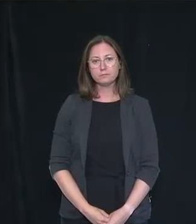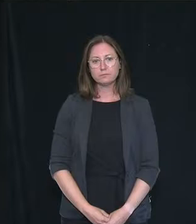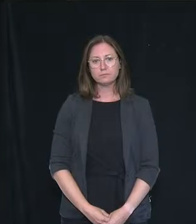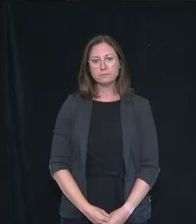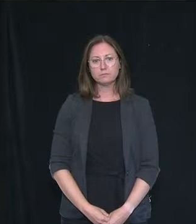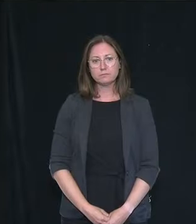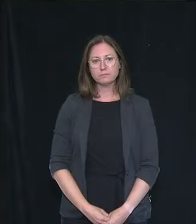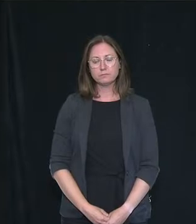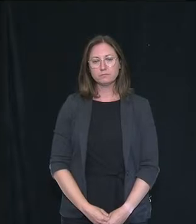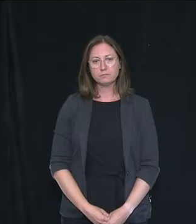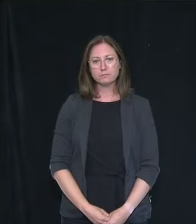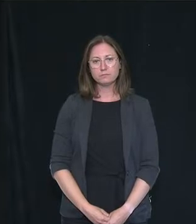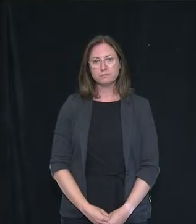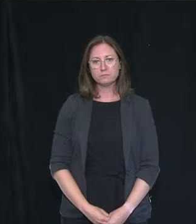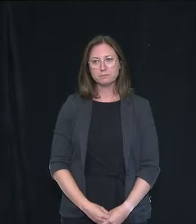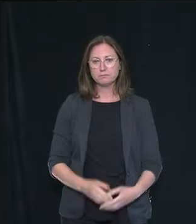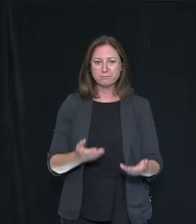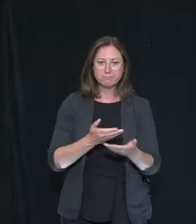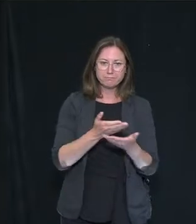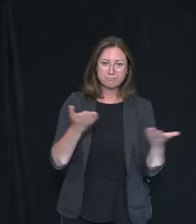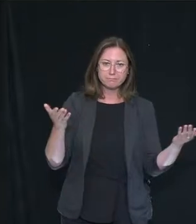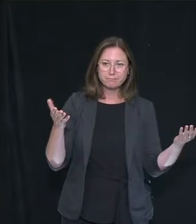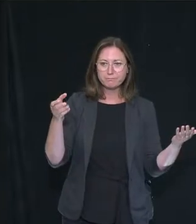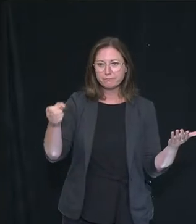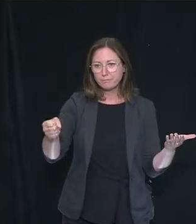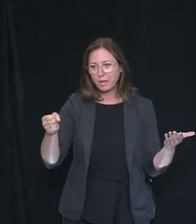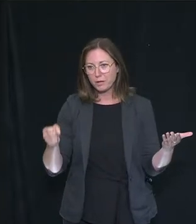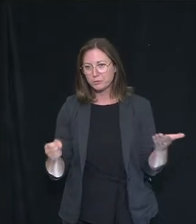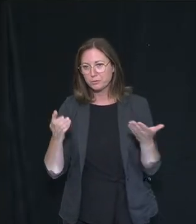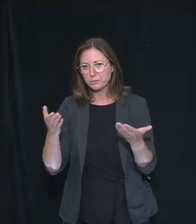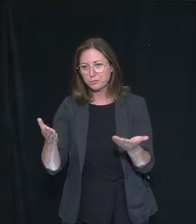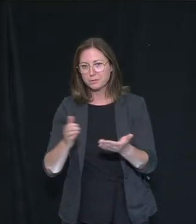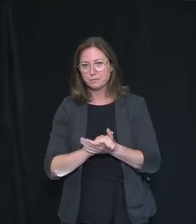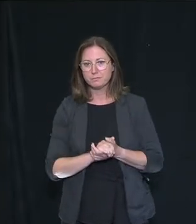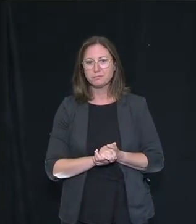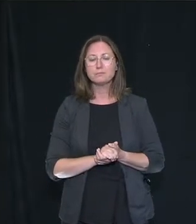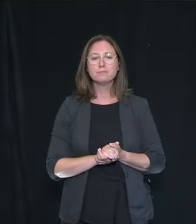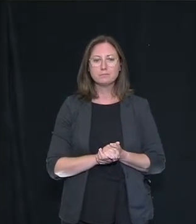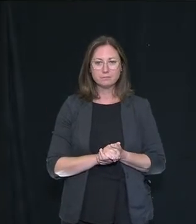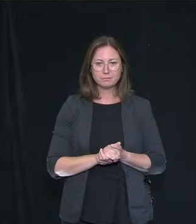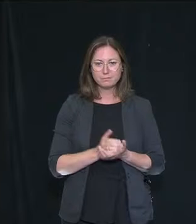Chers aînés, Dear elders, Raymond, Vivi,